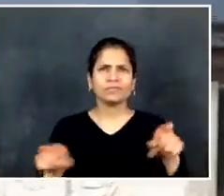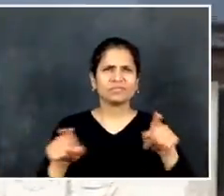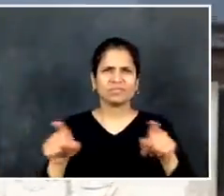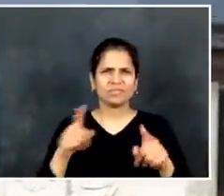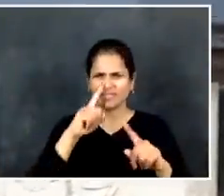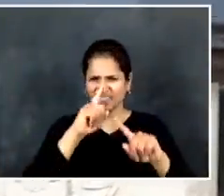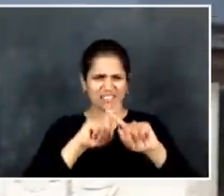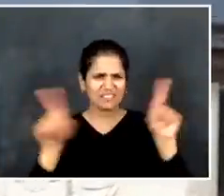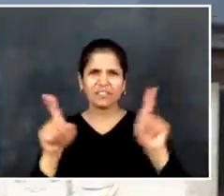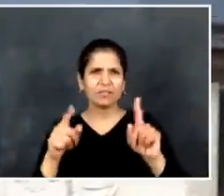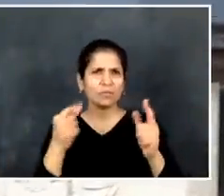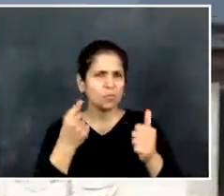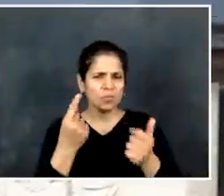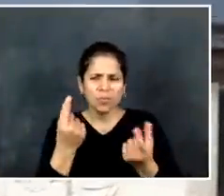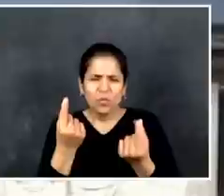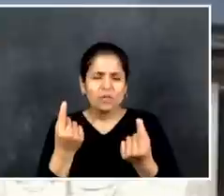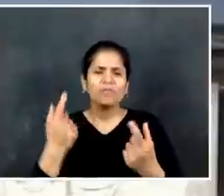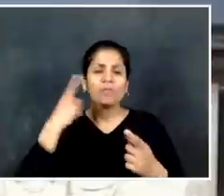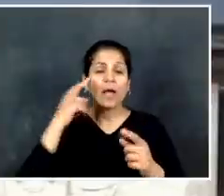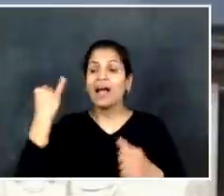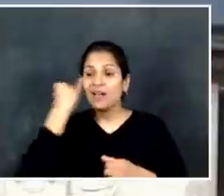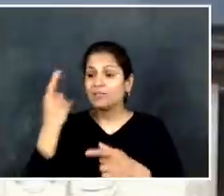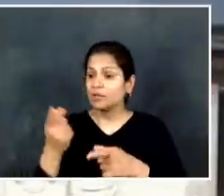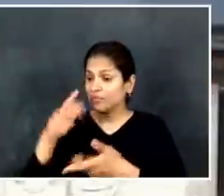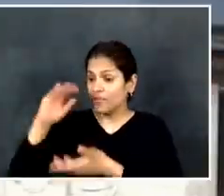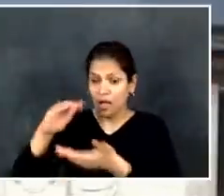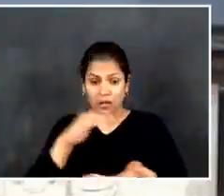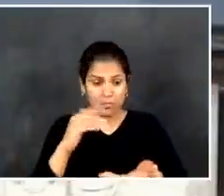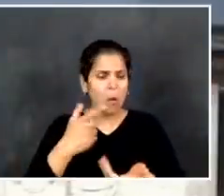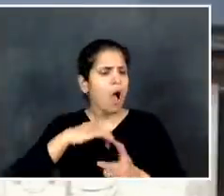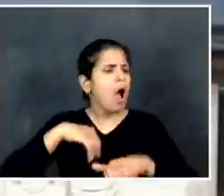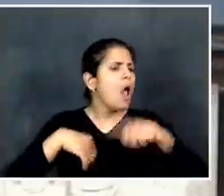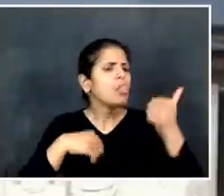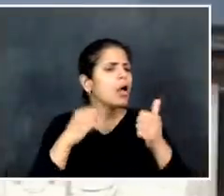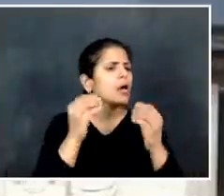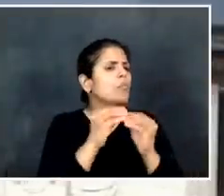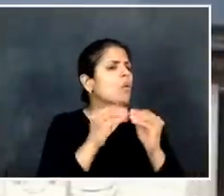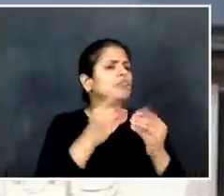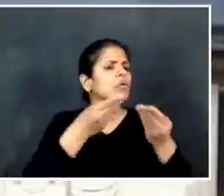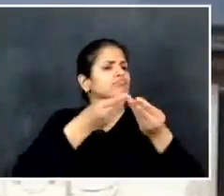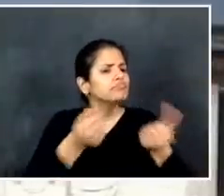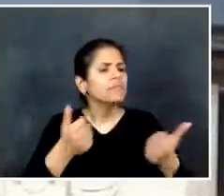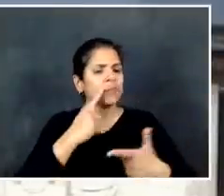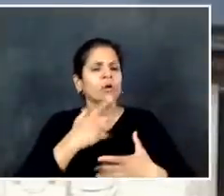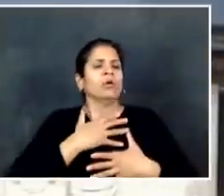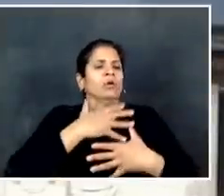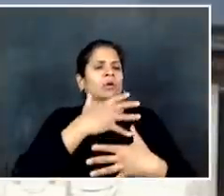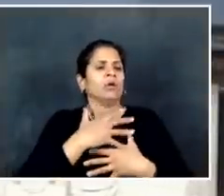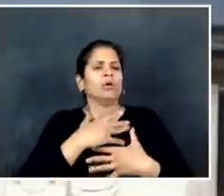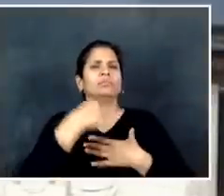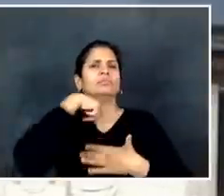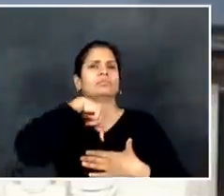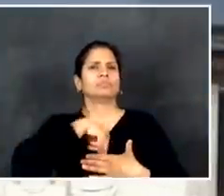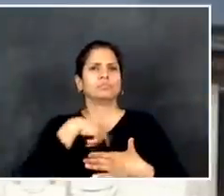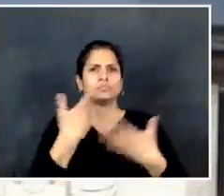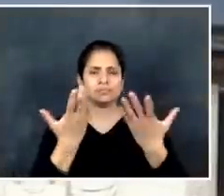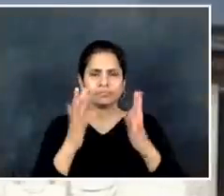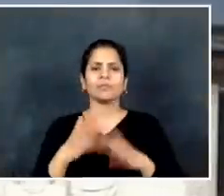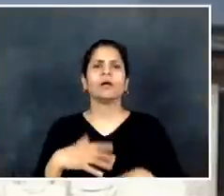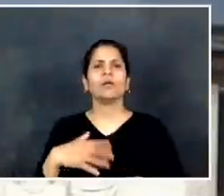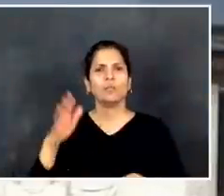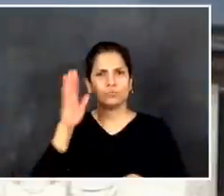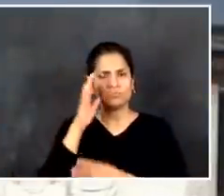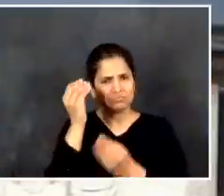our healthcare professionals across the board believed, especially dealing with the scale of this problem, that it was absolutely necessary to have ventilators available in